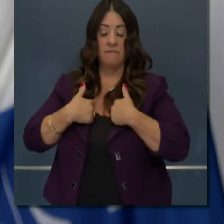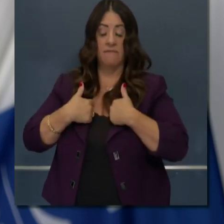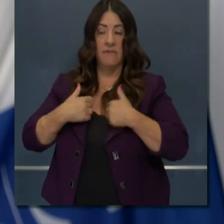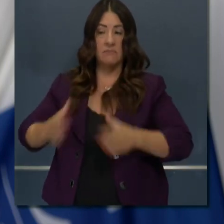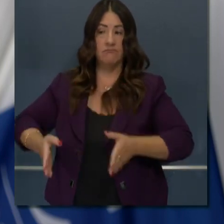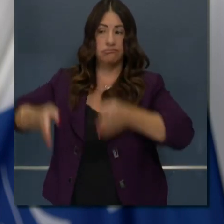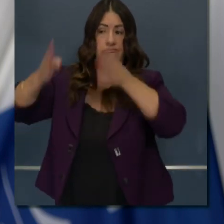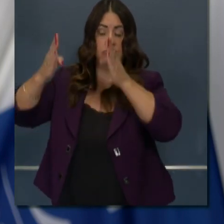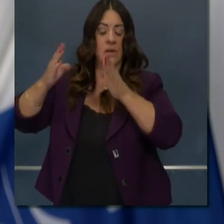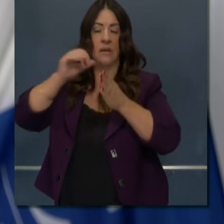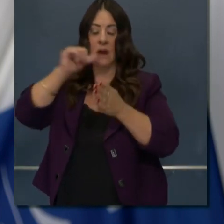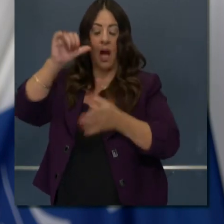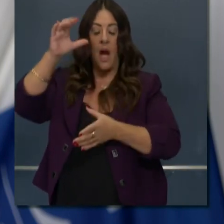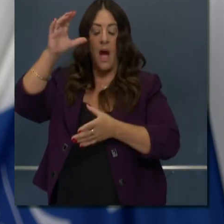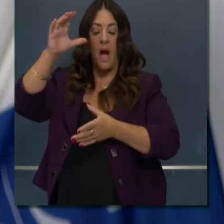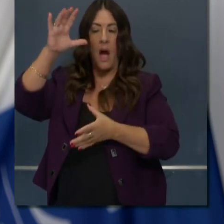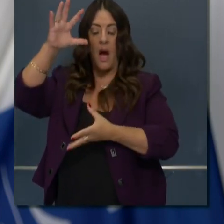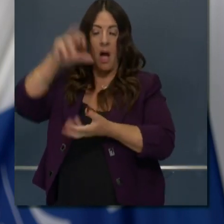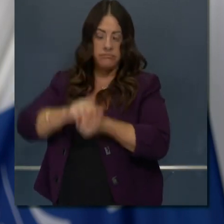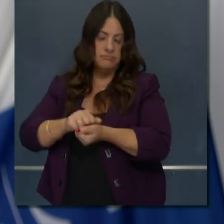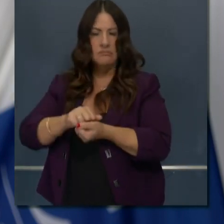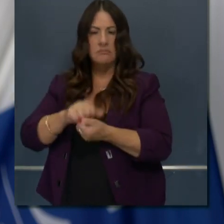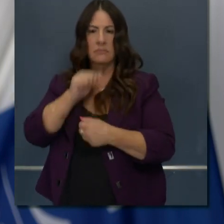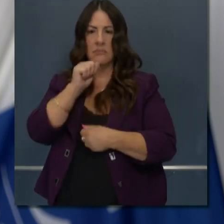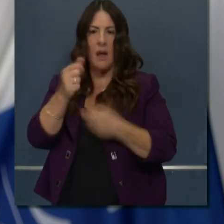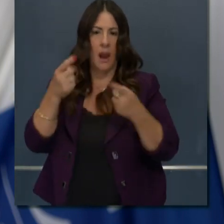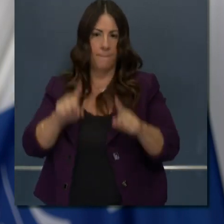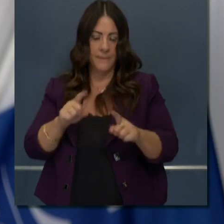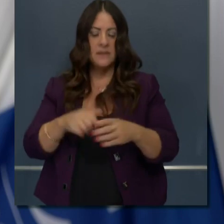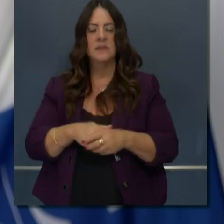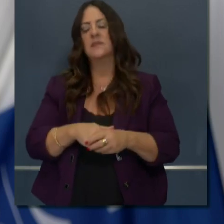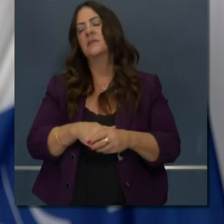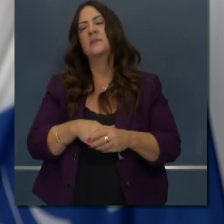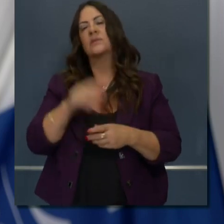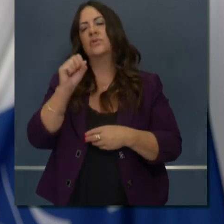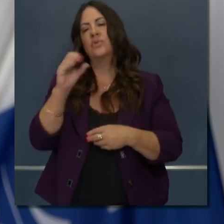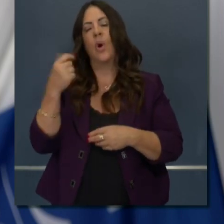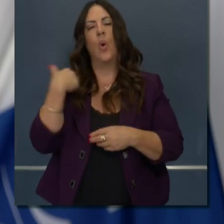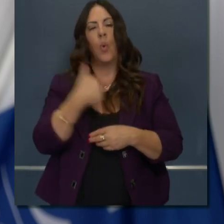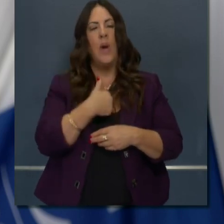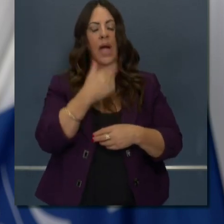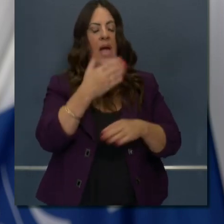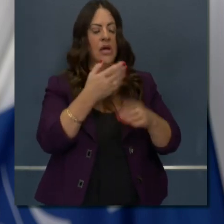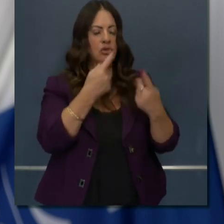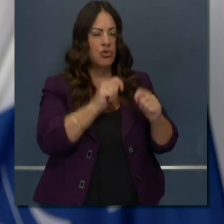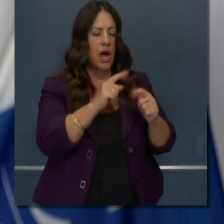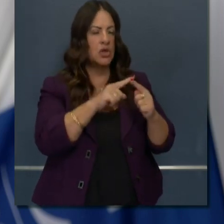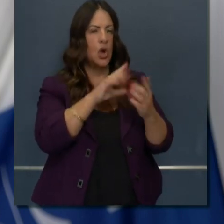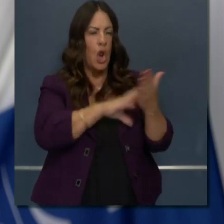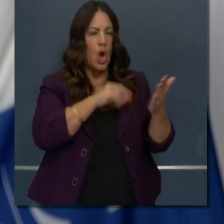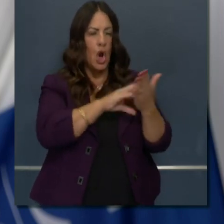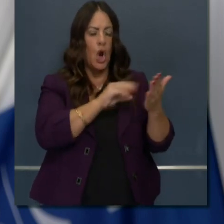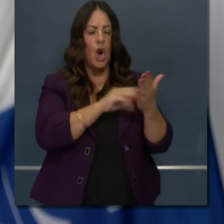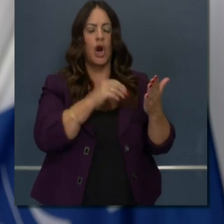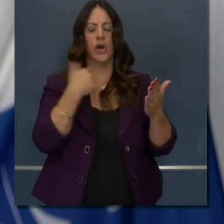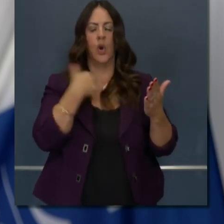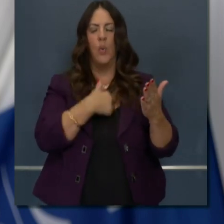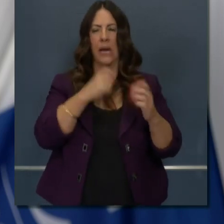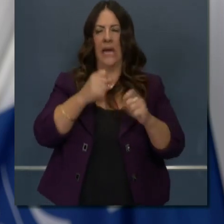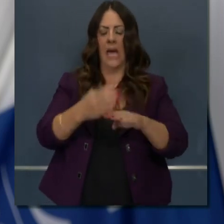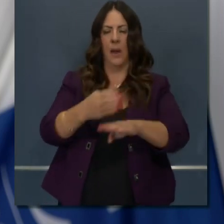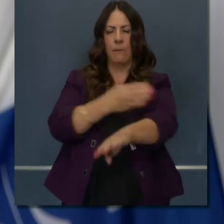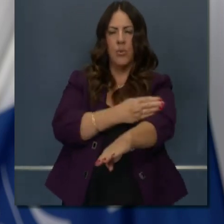of science behind improving the seismic safety provisions of the Uniform Building Codes.